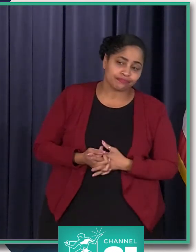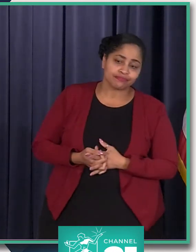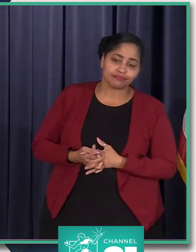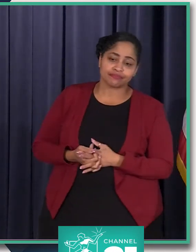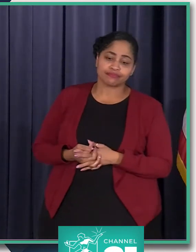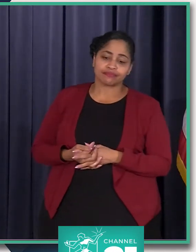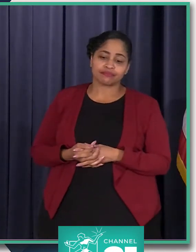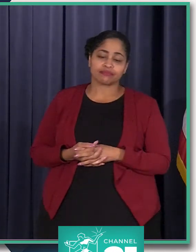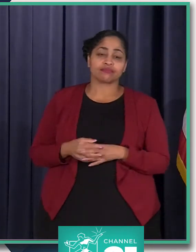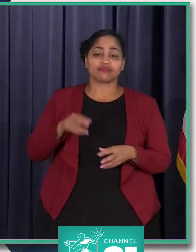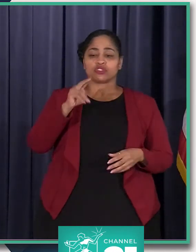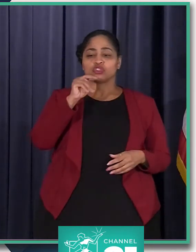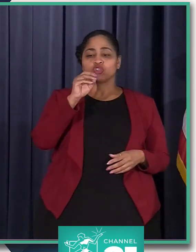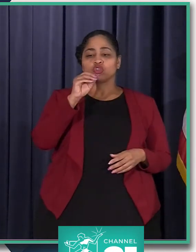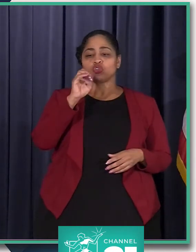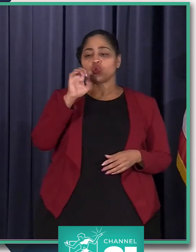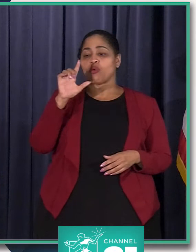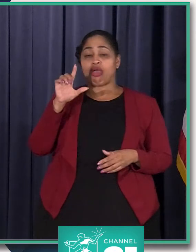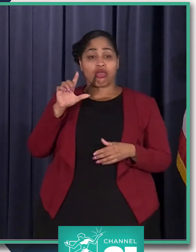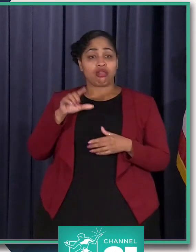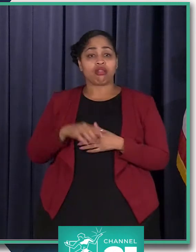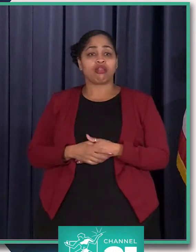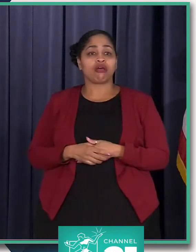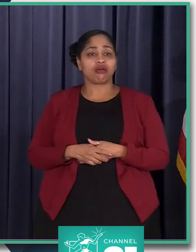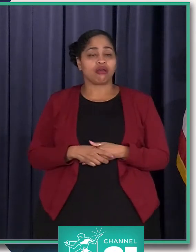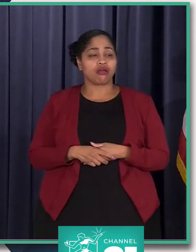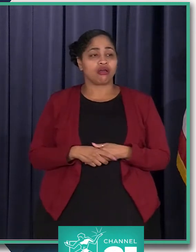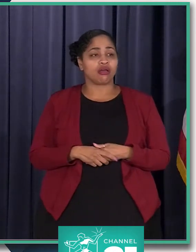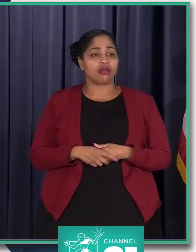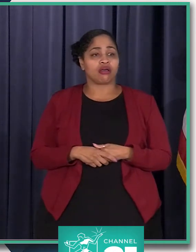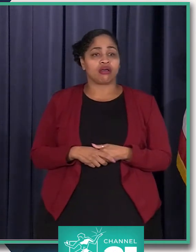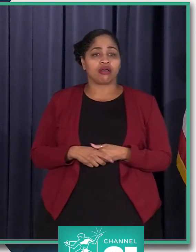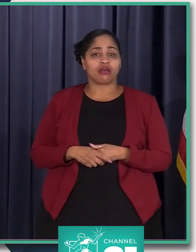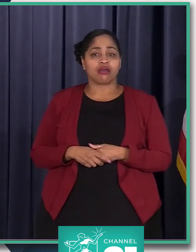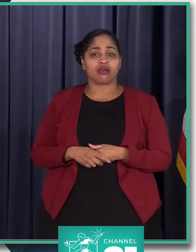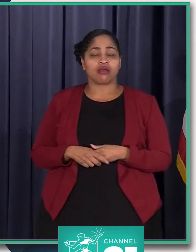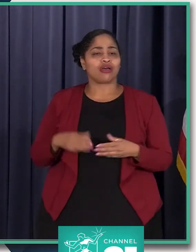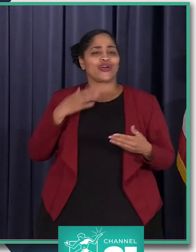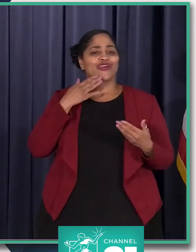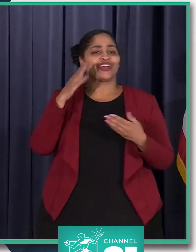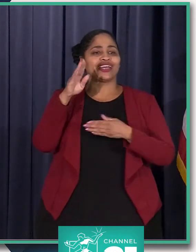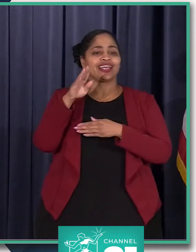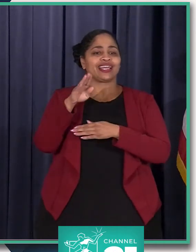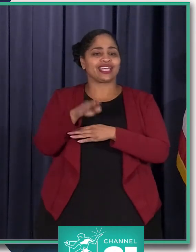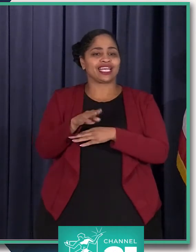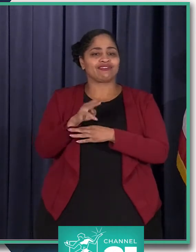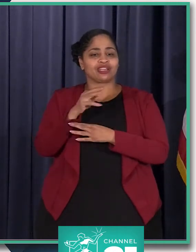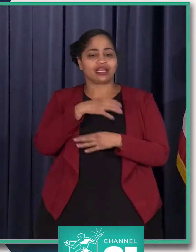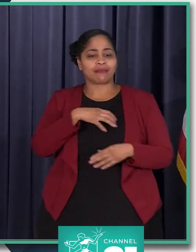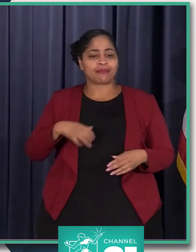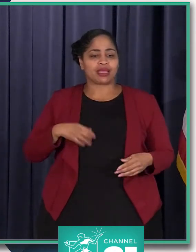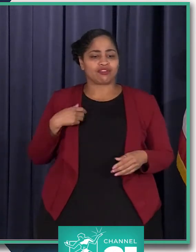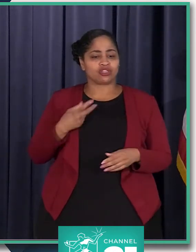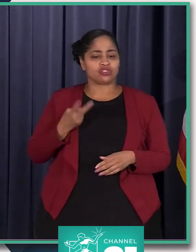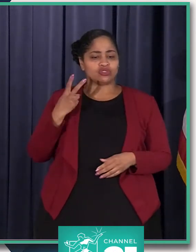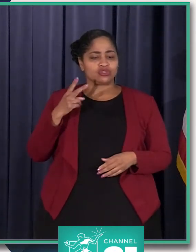Next is Noel. Noel, you're up. Good evening, Mayor. I have two